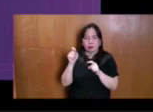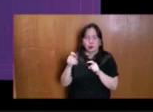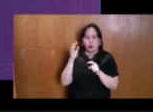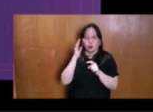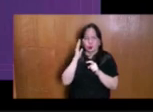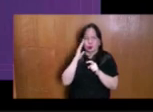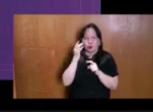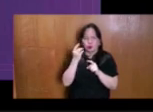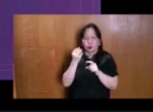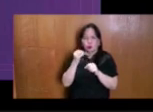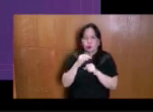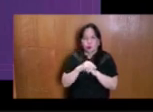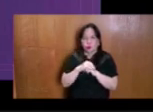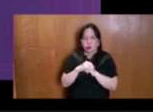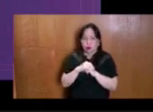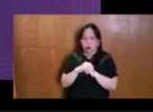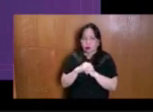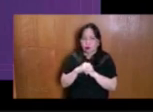better that